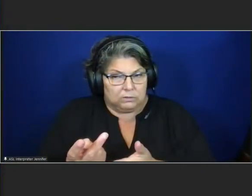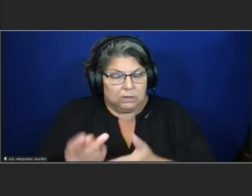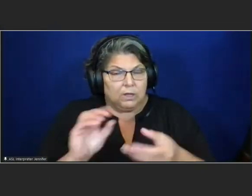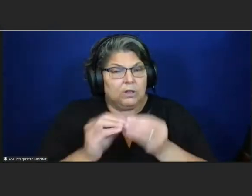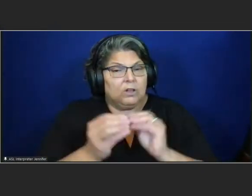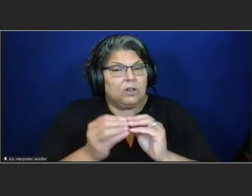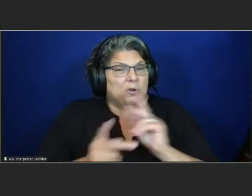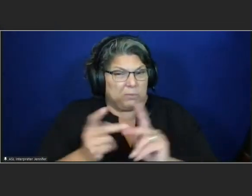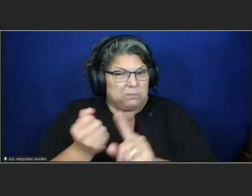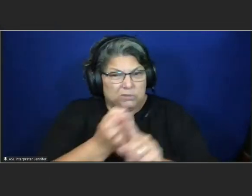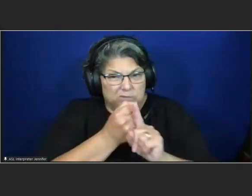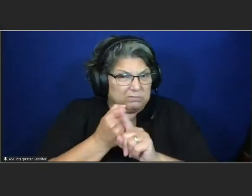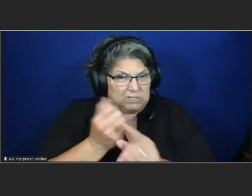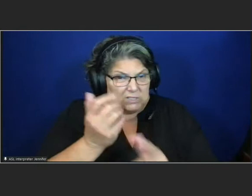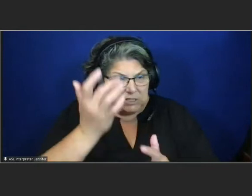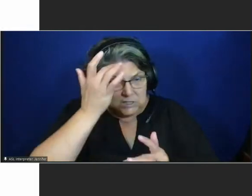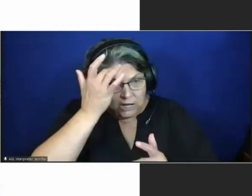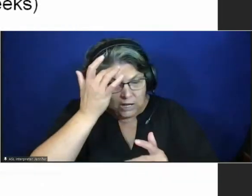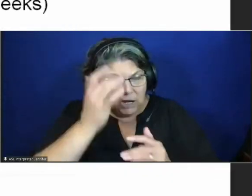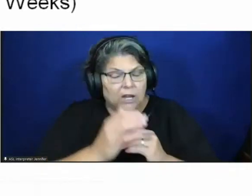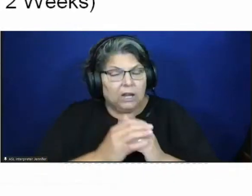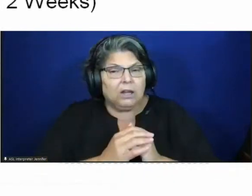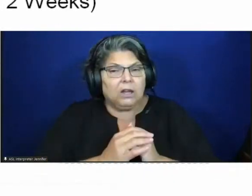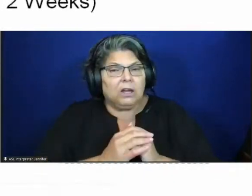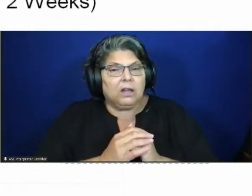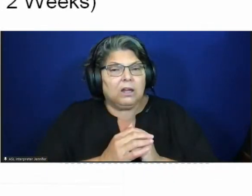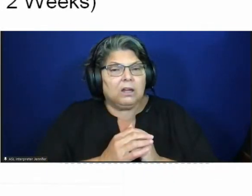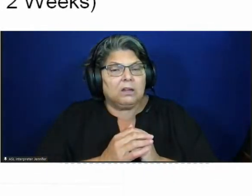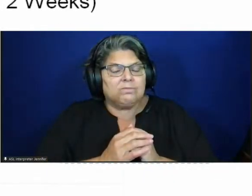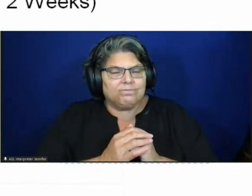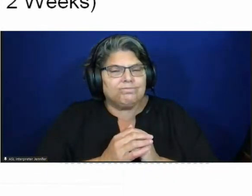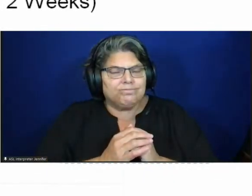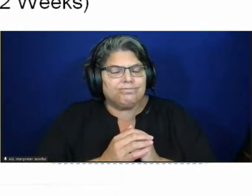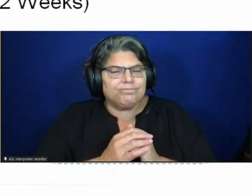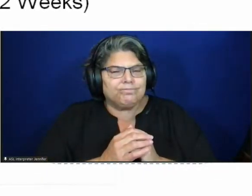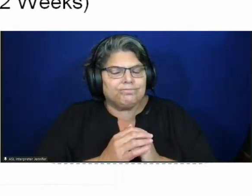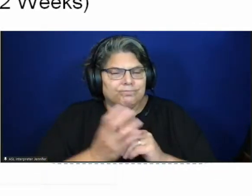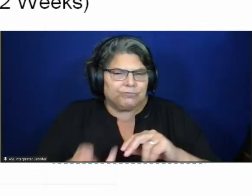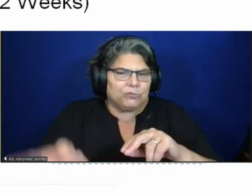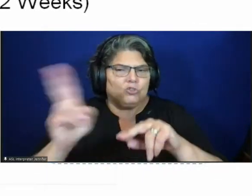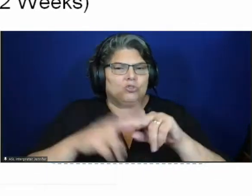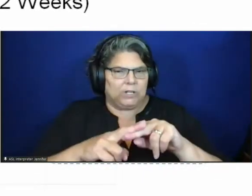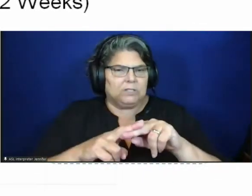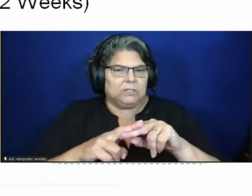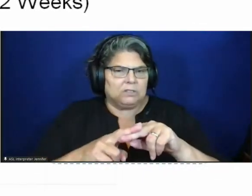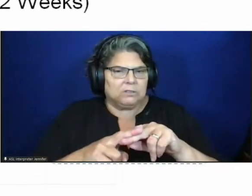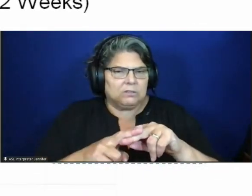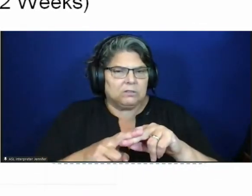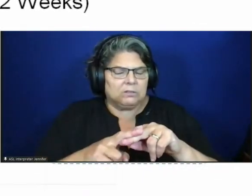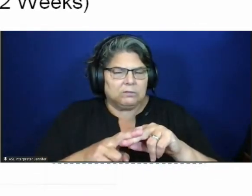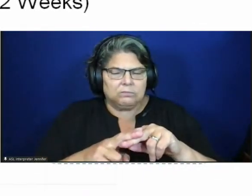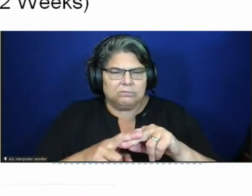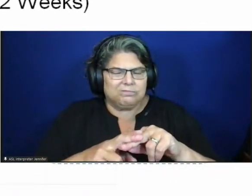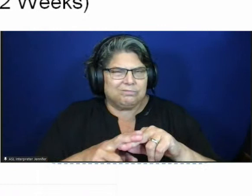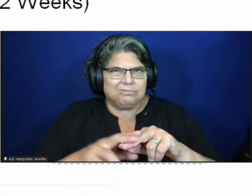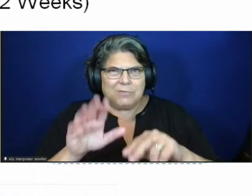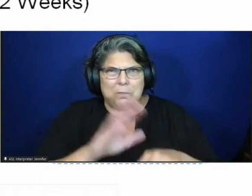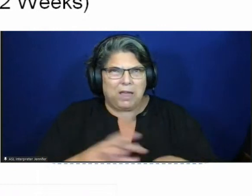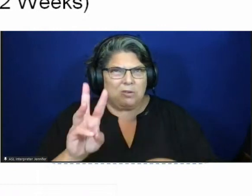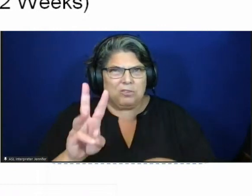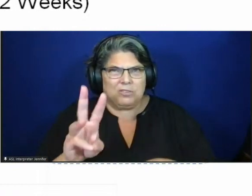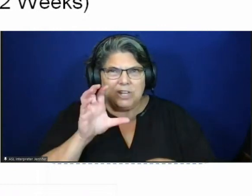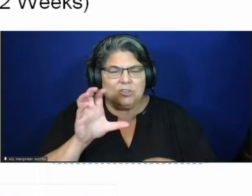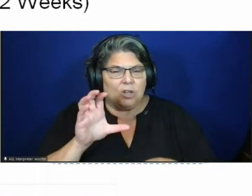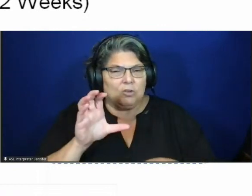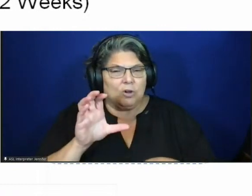rate is up to in the range of, what is that, 600. But